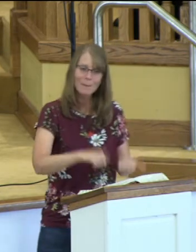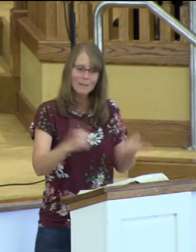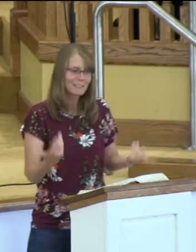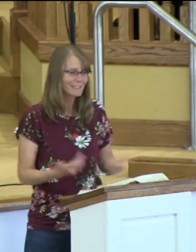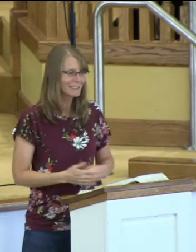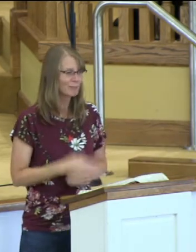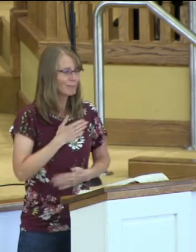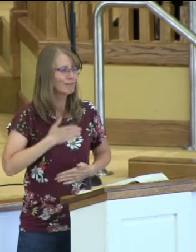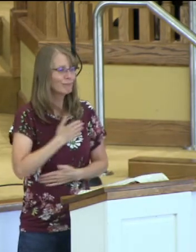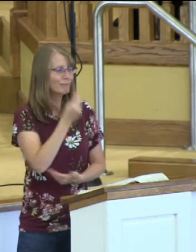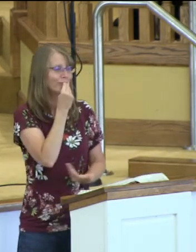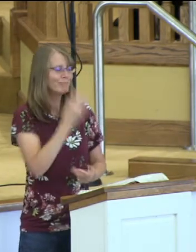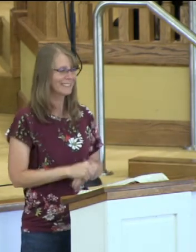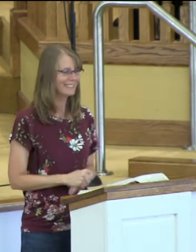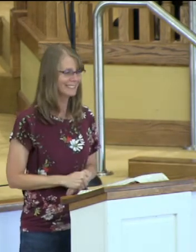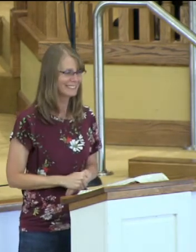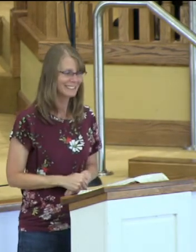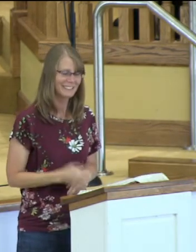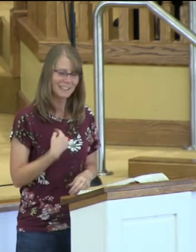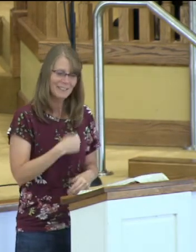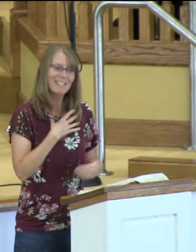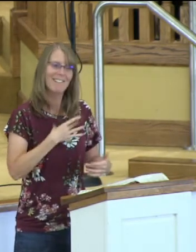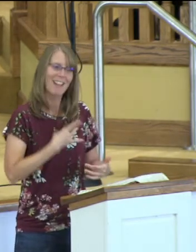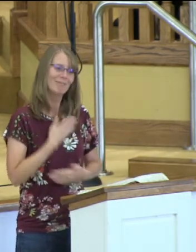no other way around that. We like to eat.